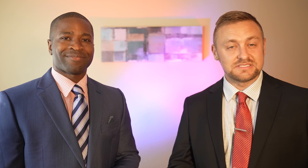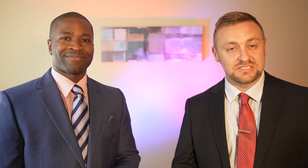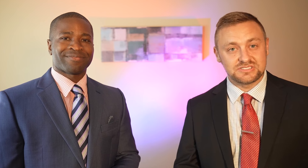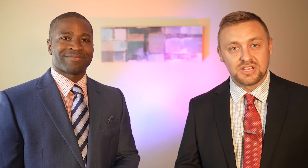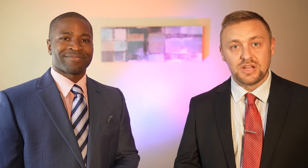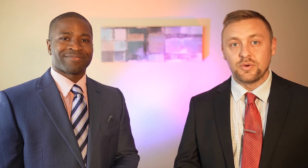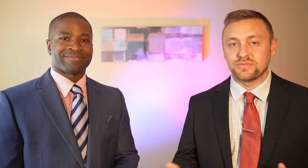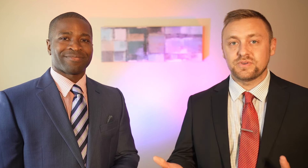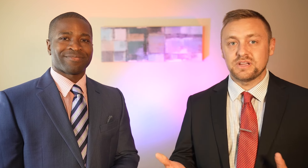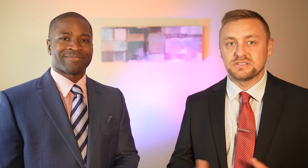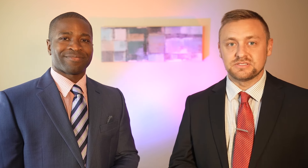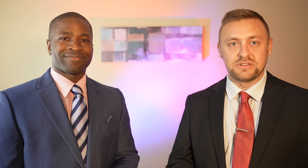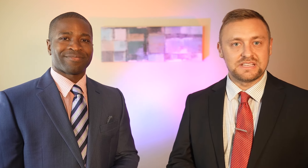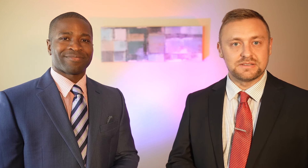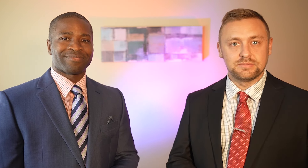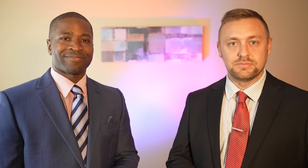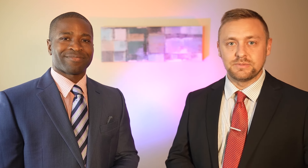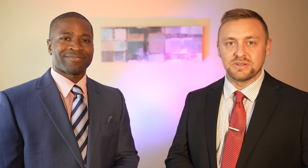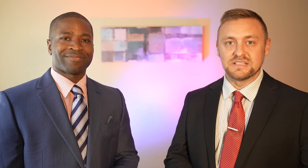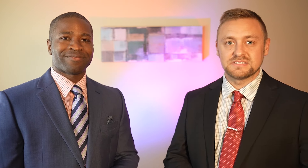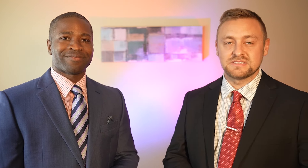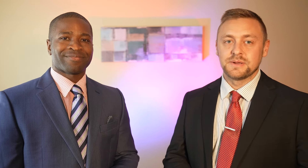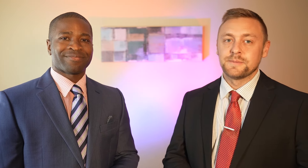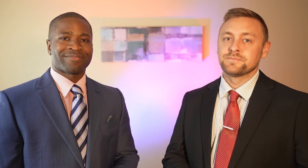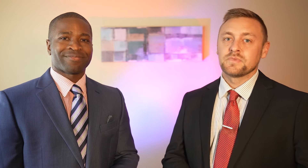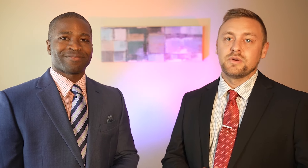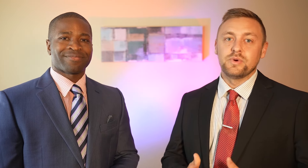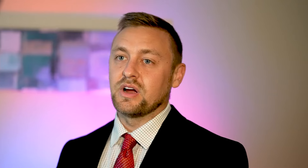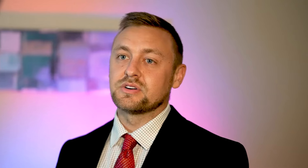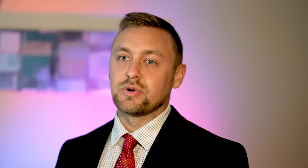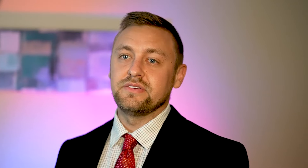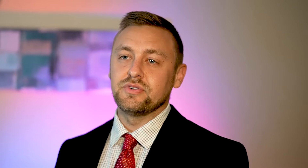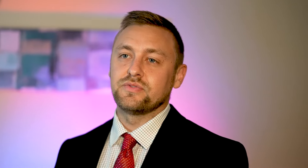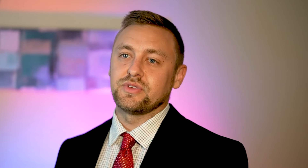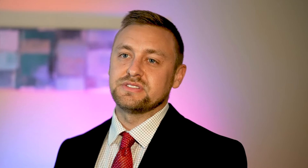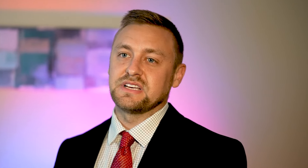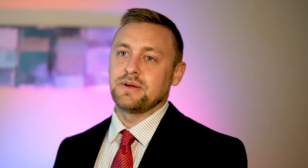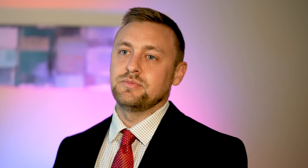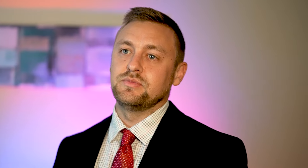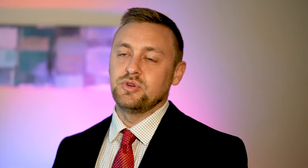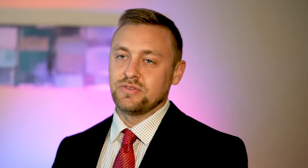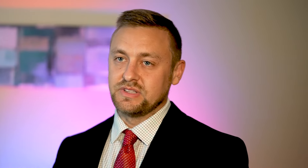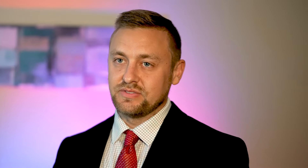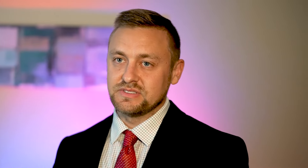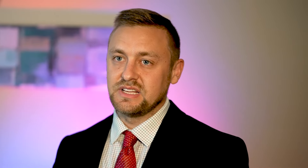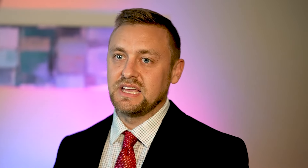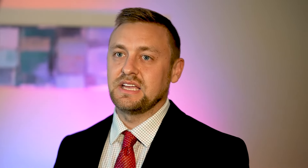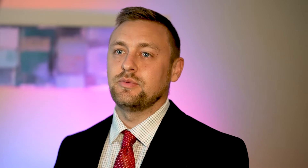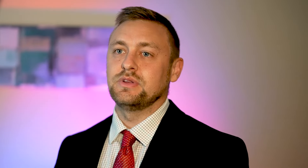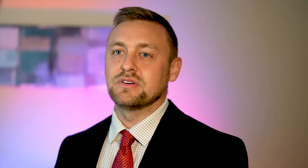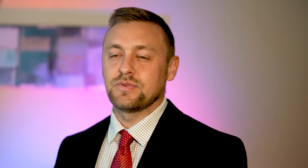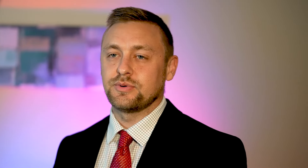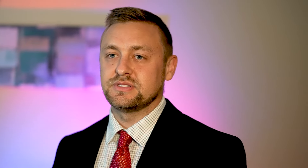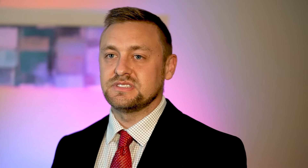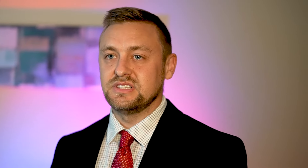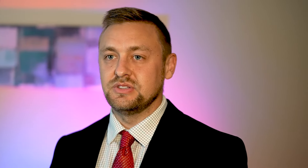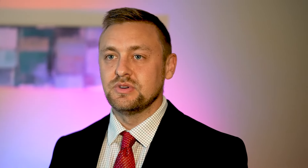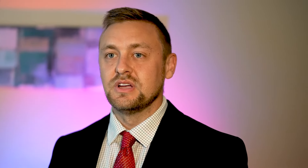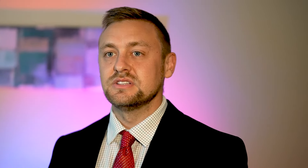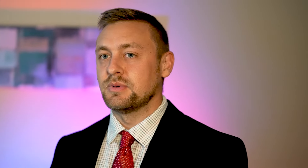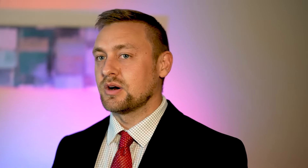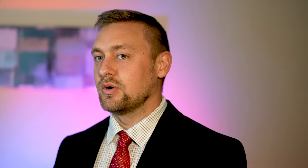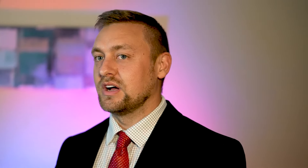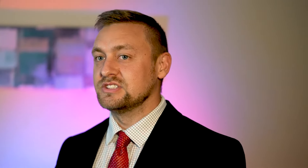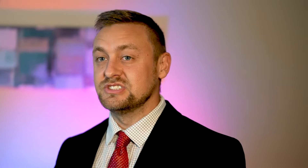today's message with a friend, so they can be blessed. We are grateful for the time you have given today, and we look forward to seeing